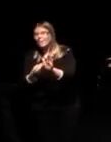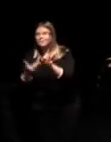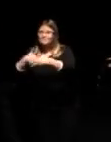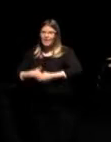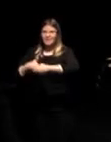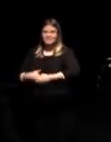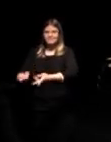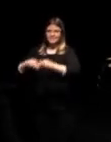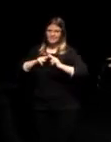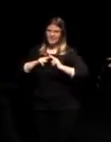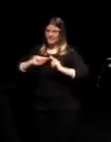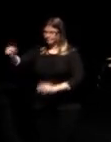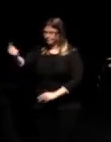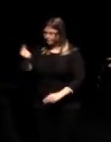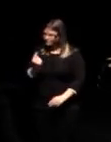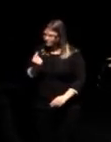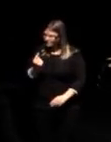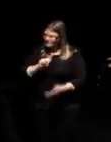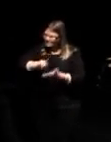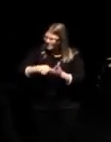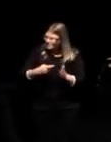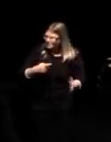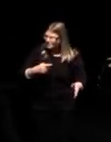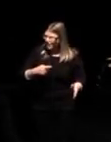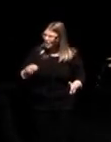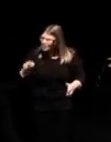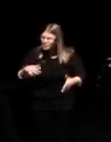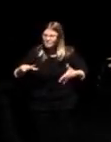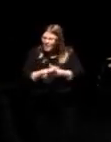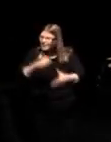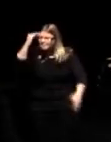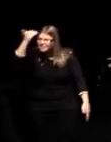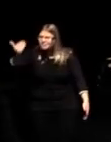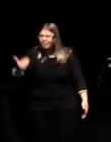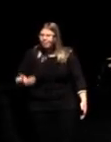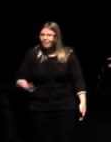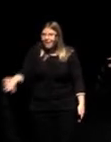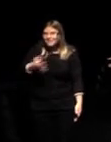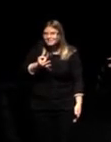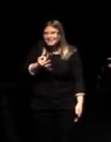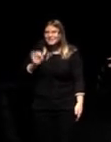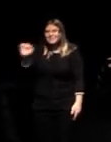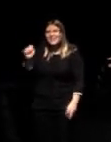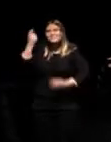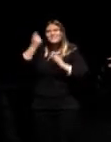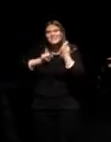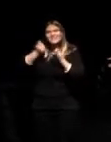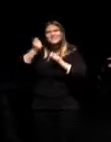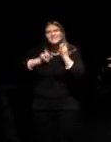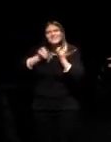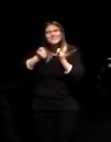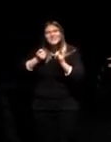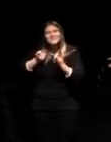James, why are you doing that? Are you fucking mental? But they do it with a knowing look. And